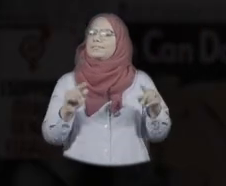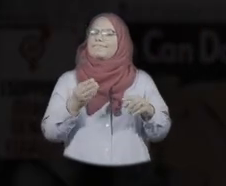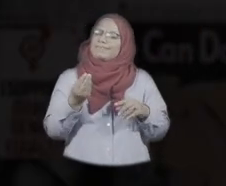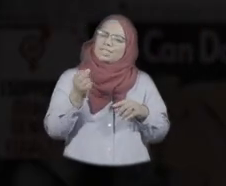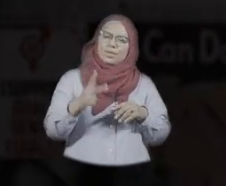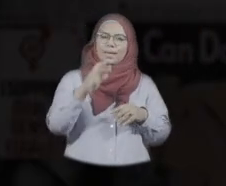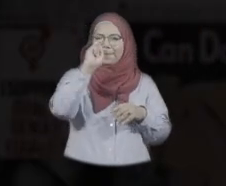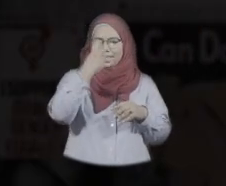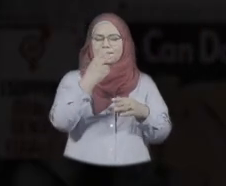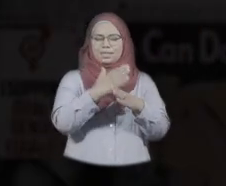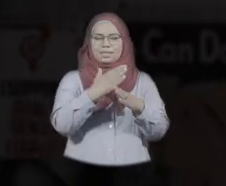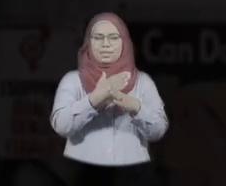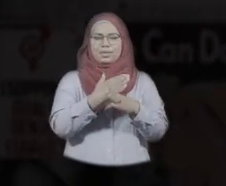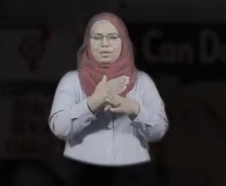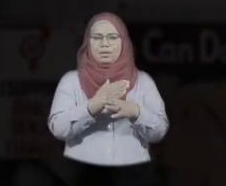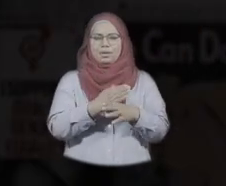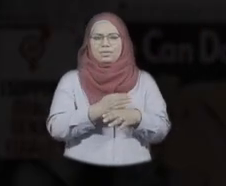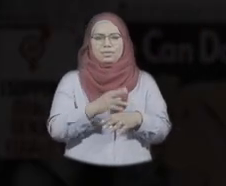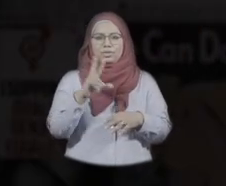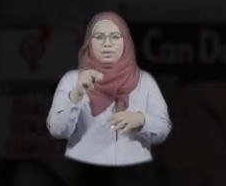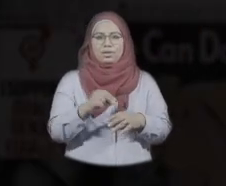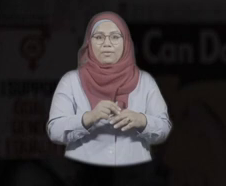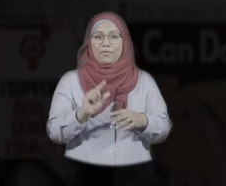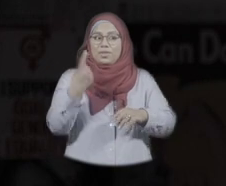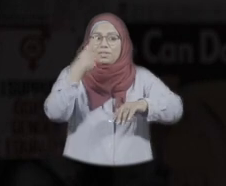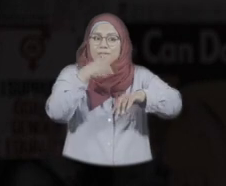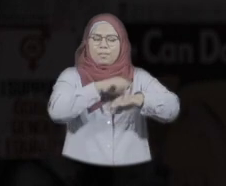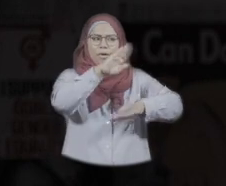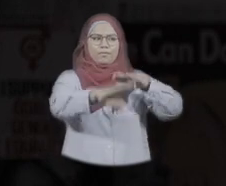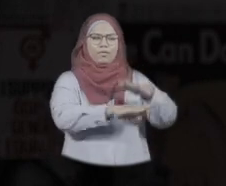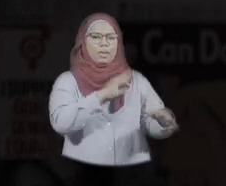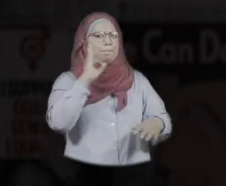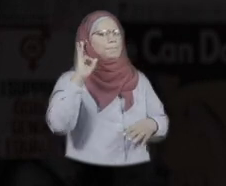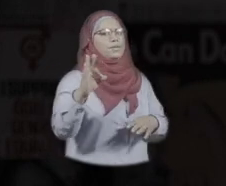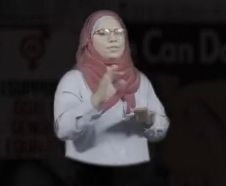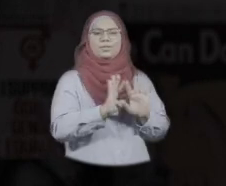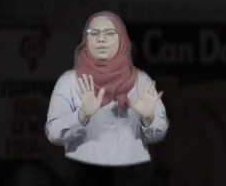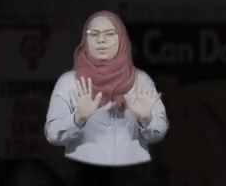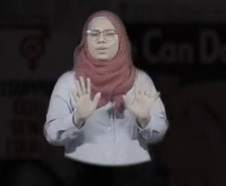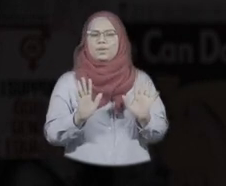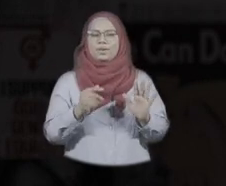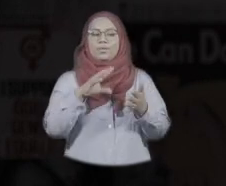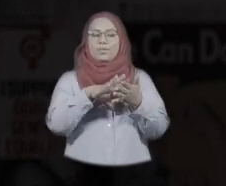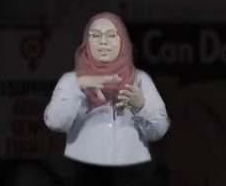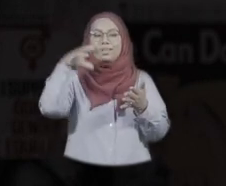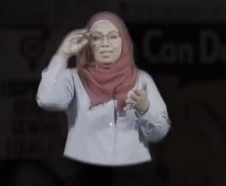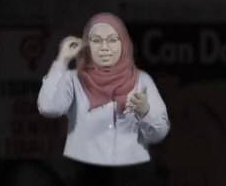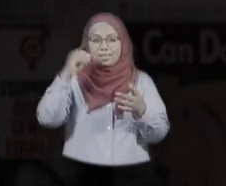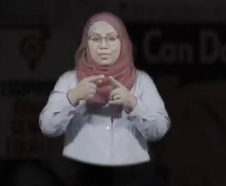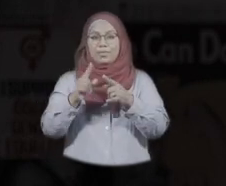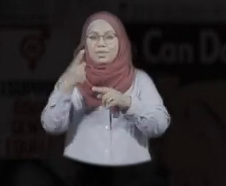ekamugo mistakes wes hedene nujehe kommehen furatam faro ekko rangalu wakawes we